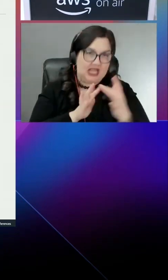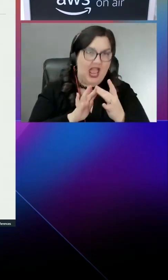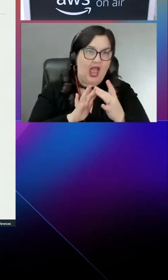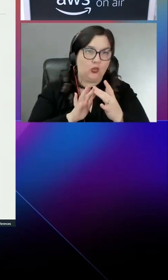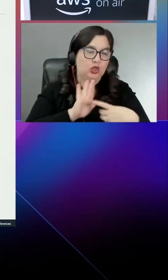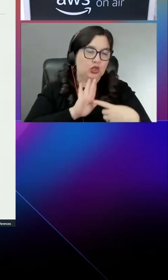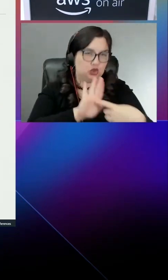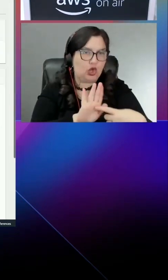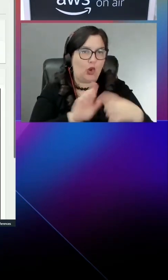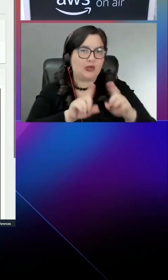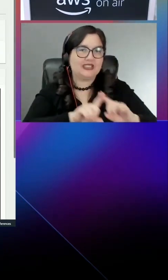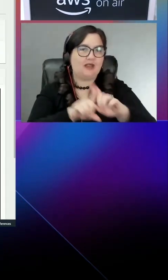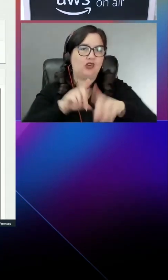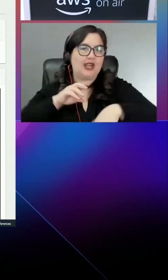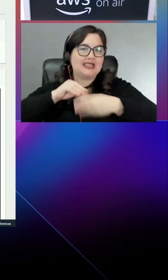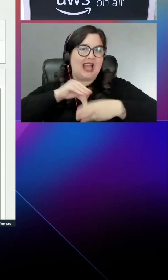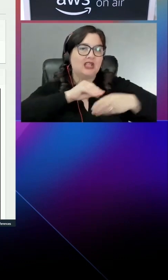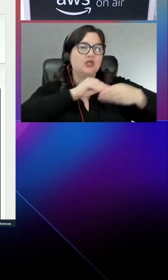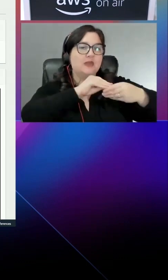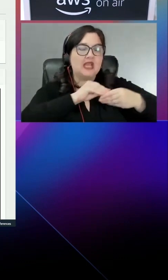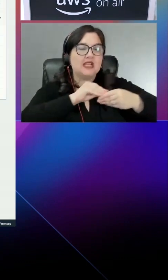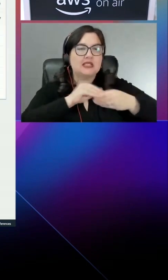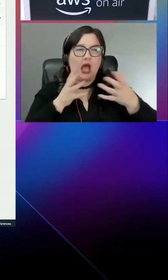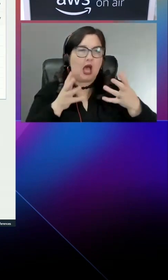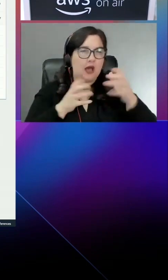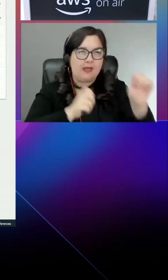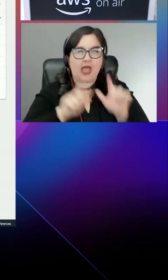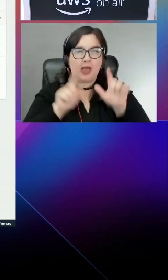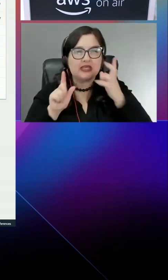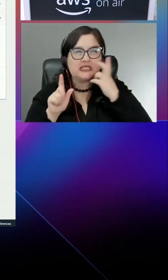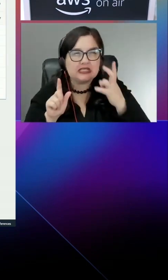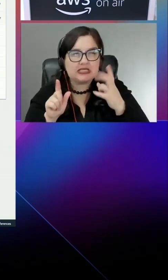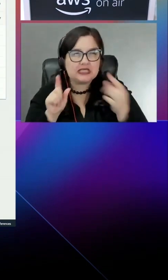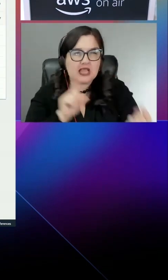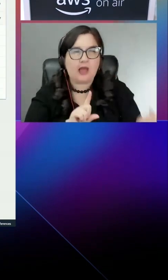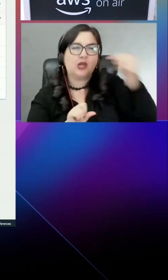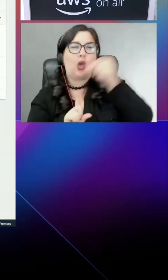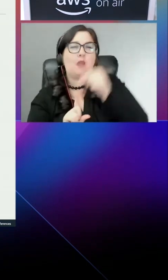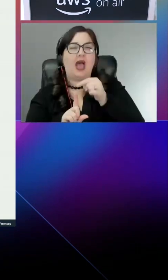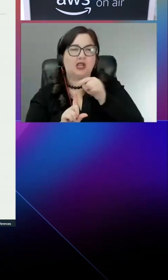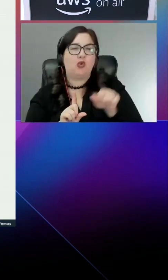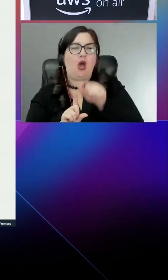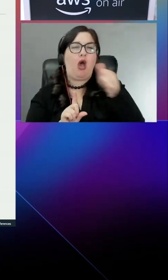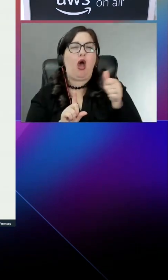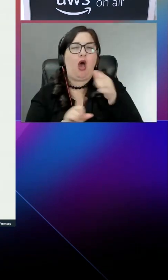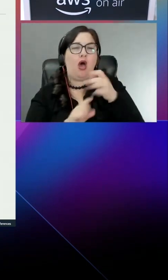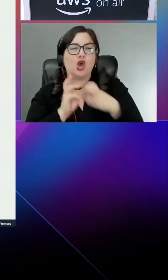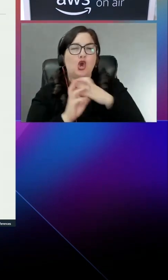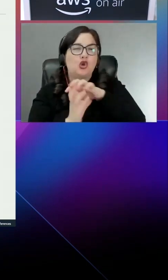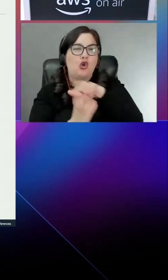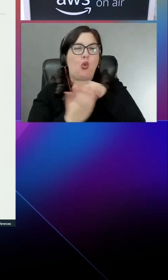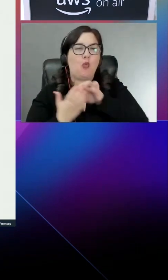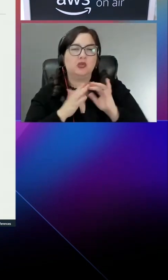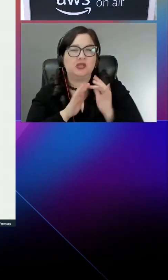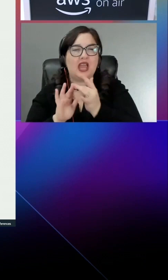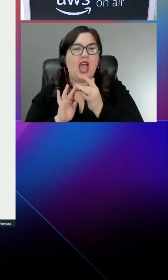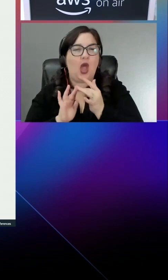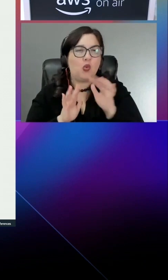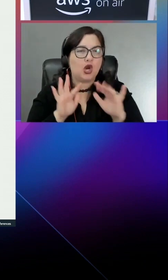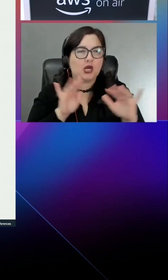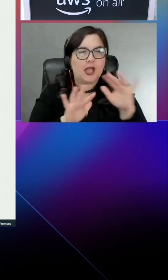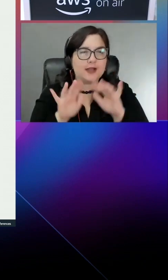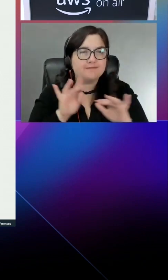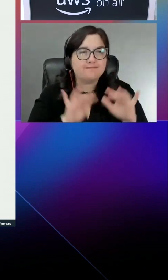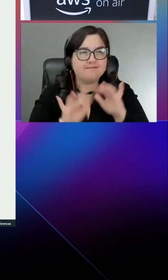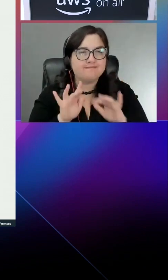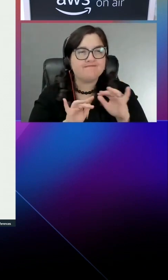You can come in here. Let's see here. We've got, I'll go back to some of the other global networks. Let's pull up the one with some things on it. So if we